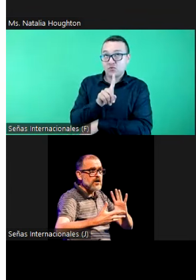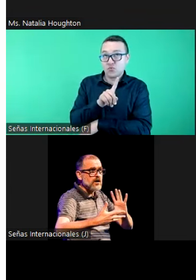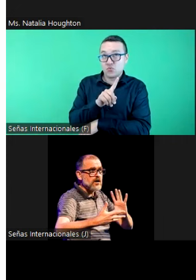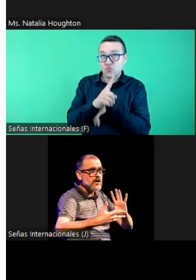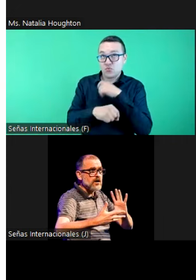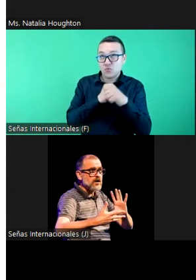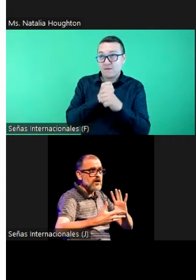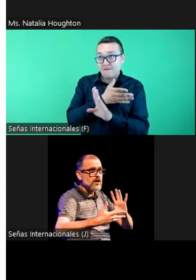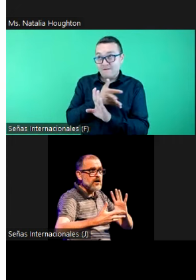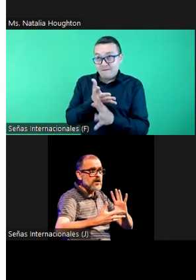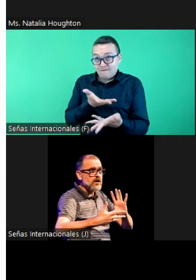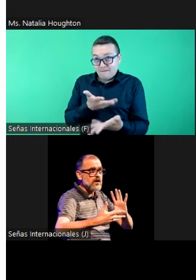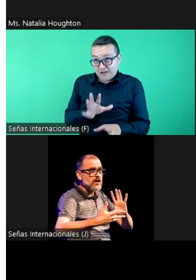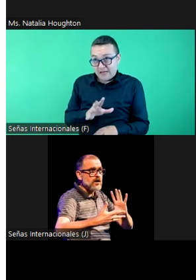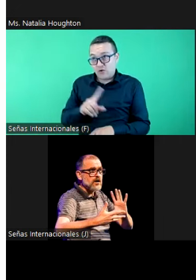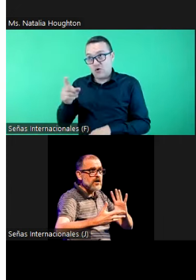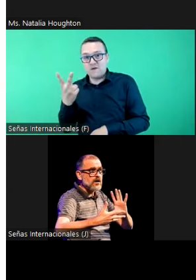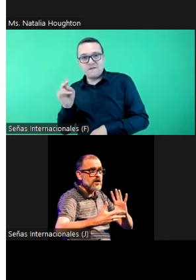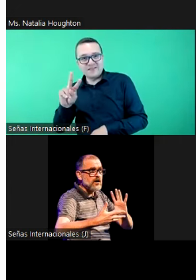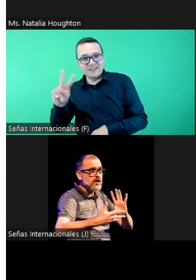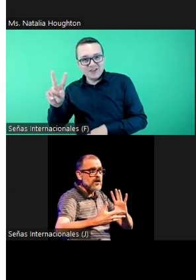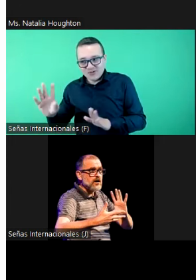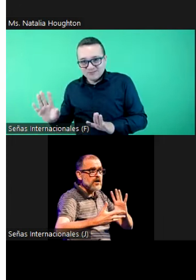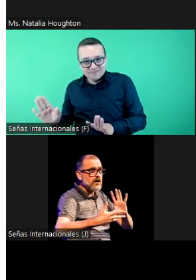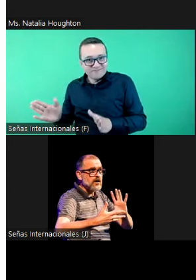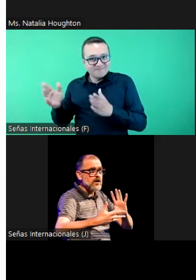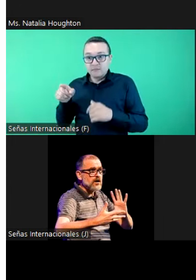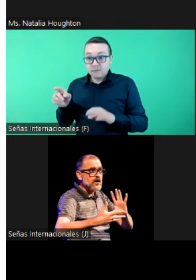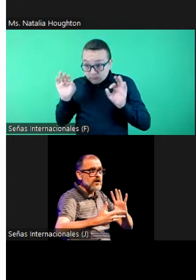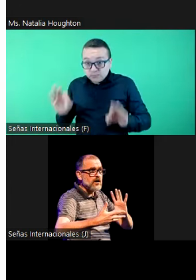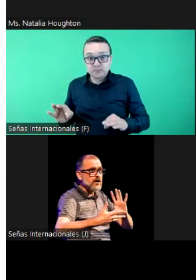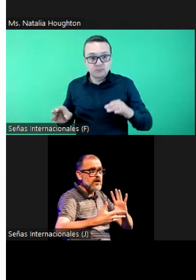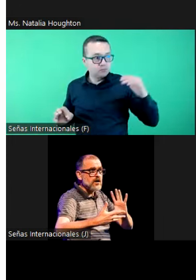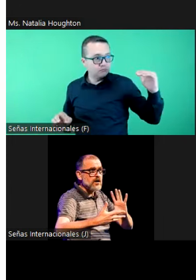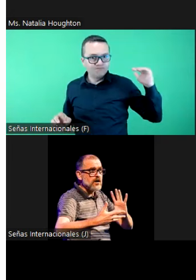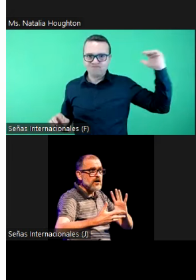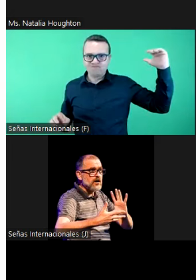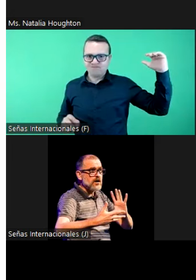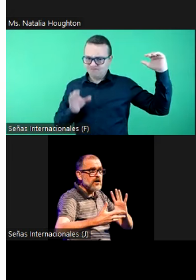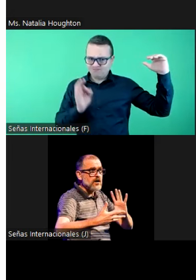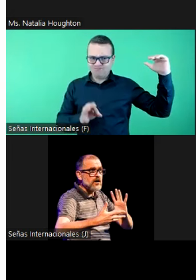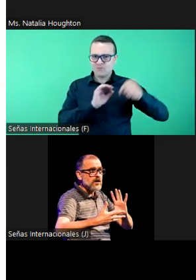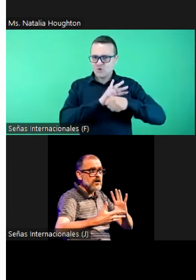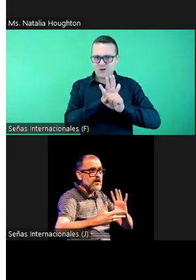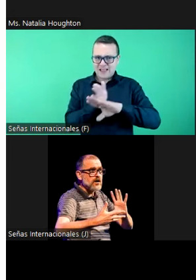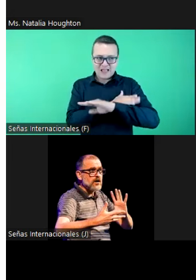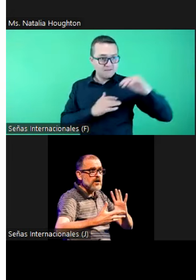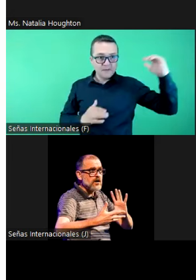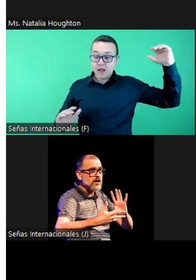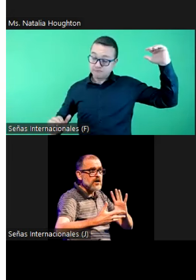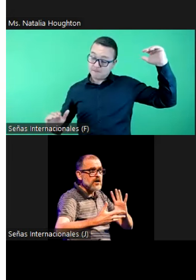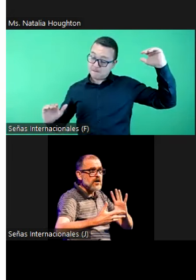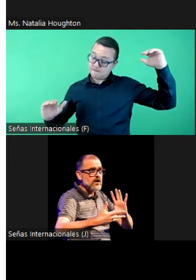the beginnings of 2022, but the improvements are still not very much present. So these are